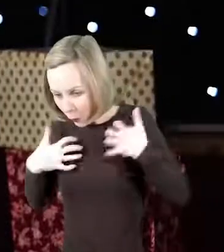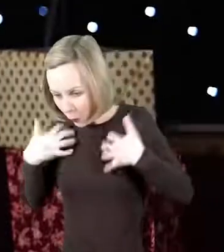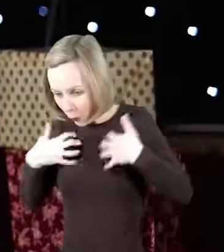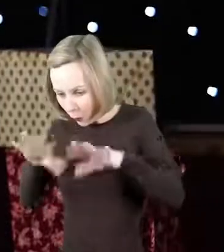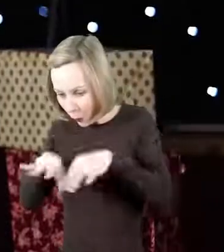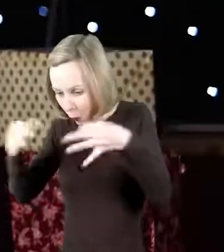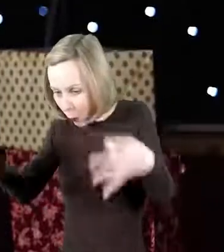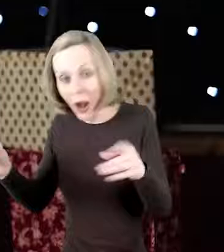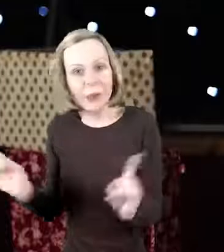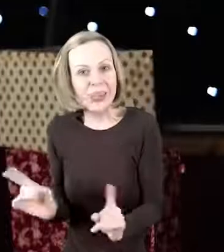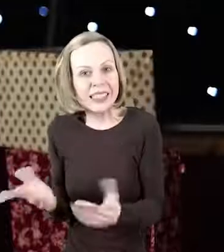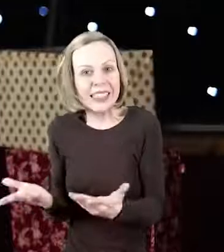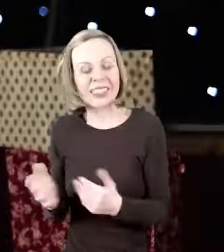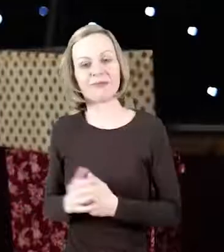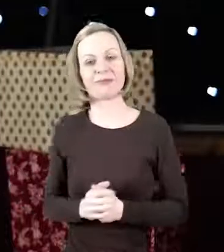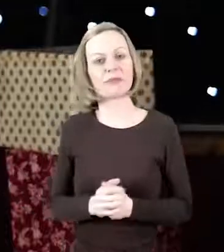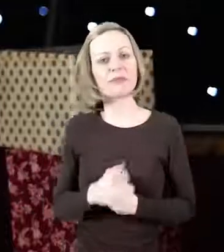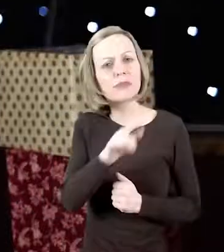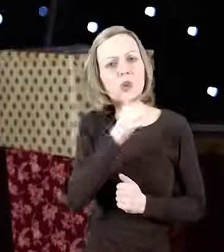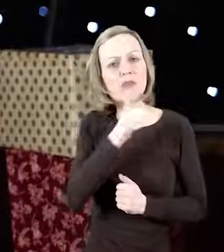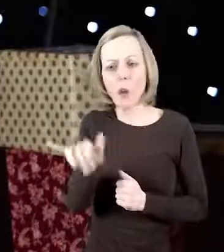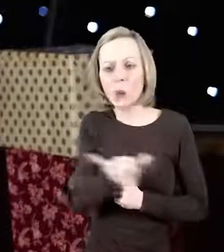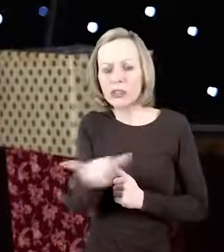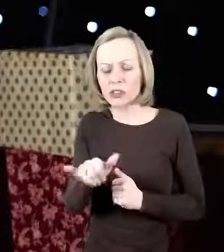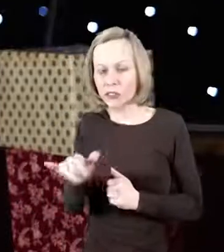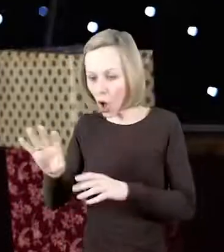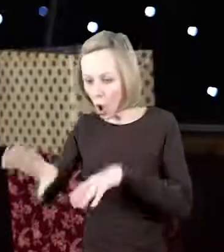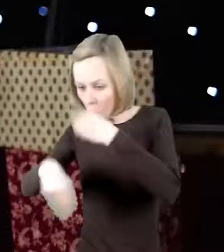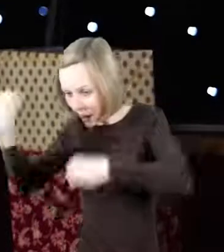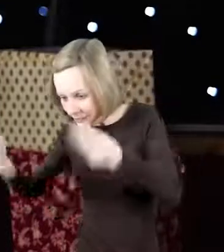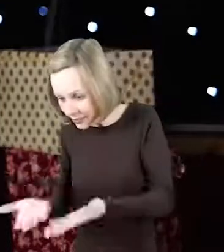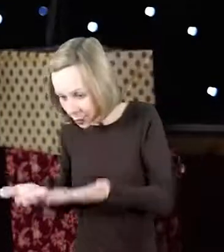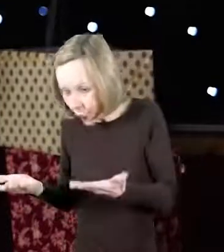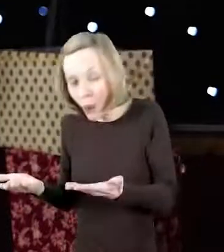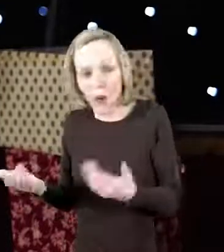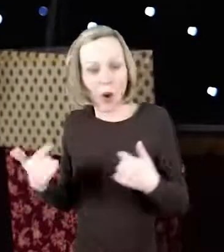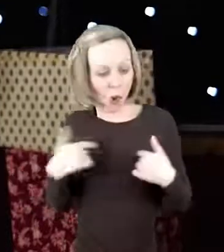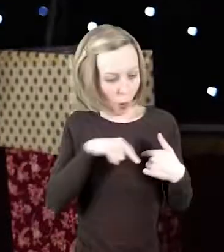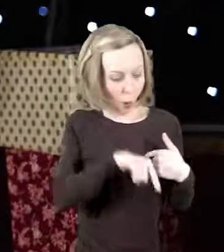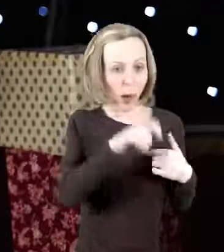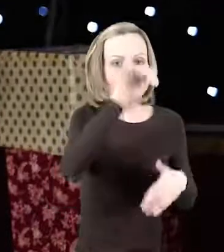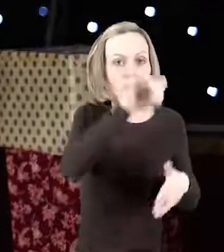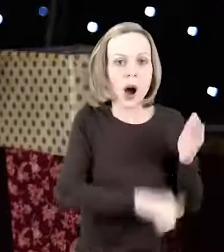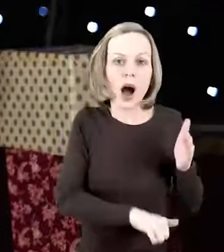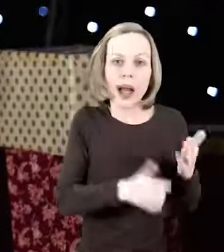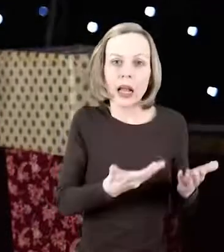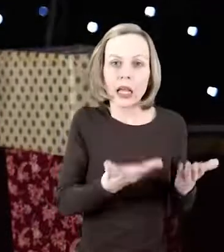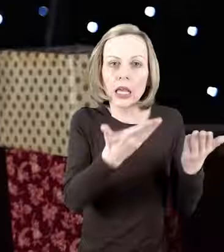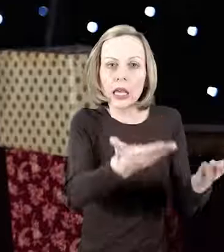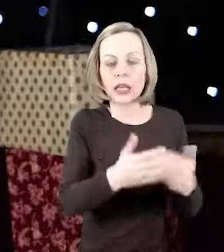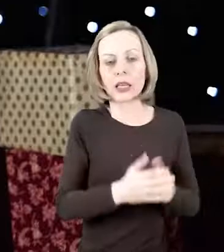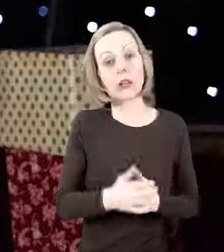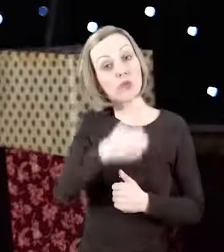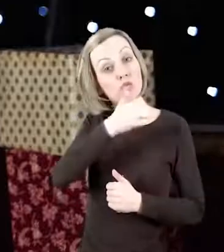waiting and longing to see what's inside. Which do you prefer, to open a present or to buy a